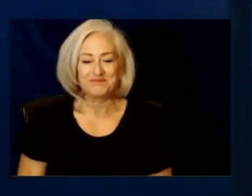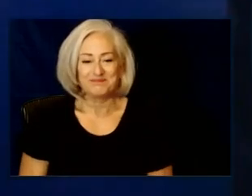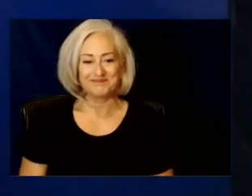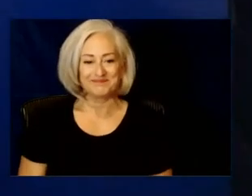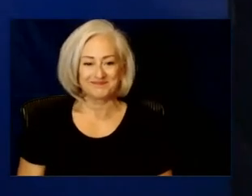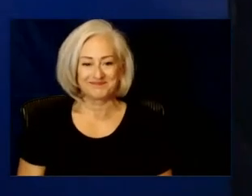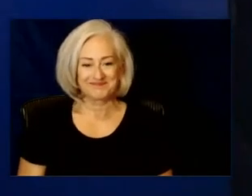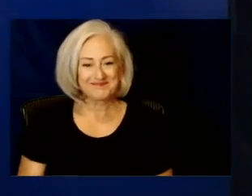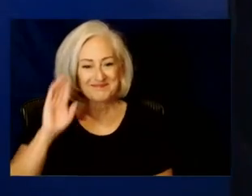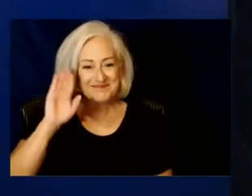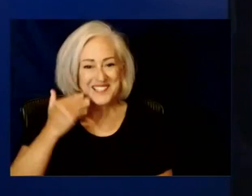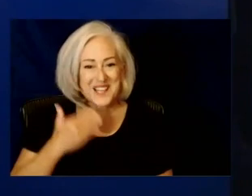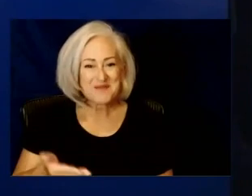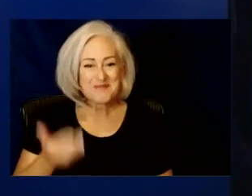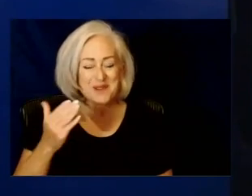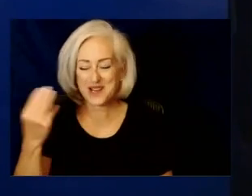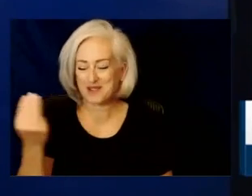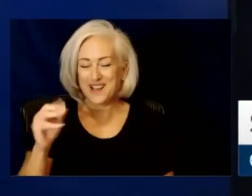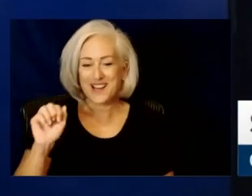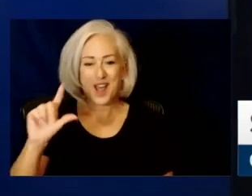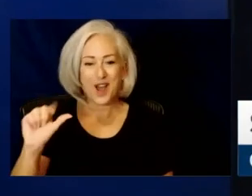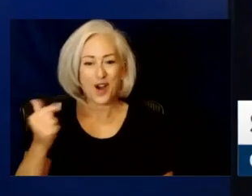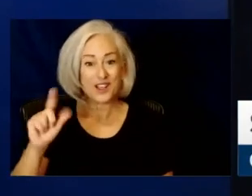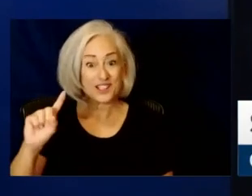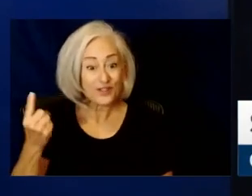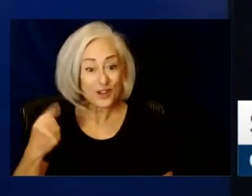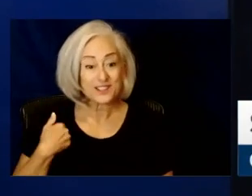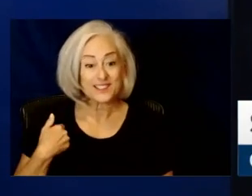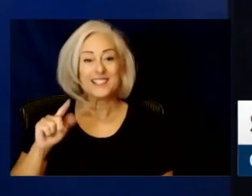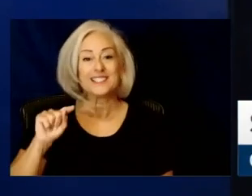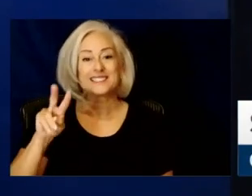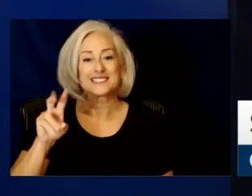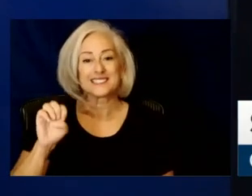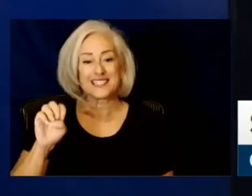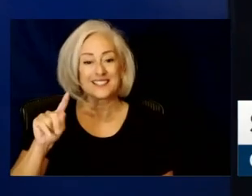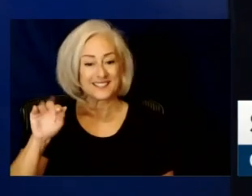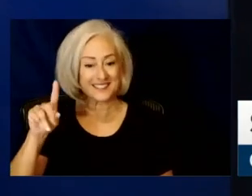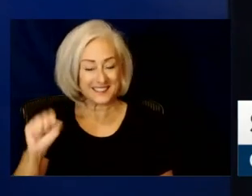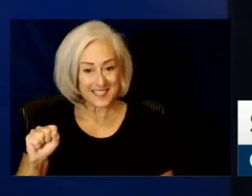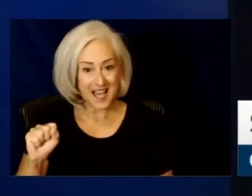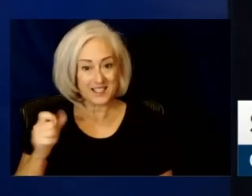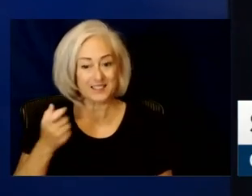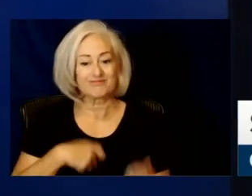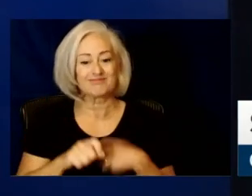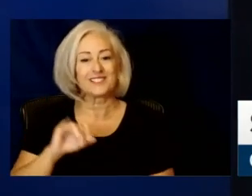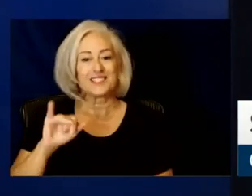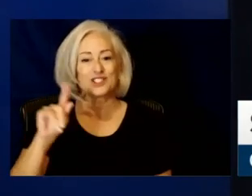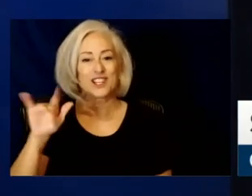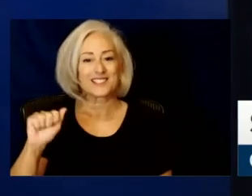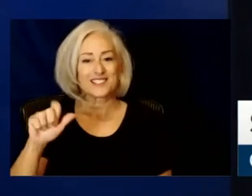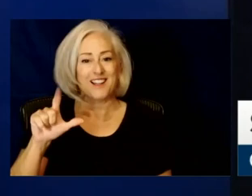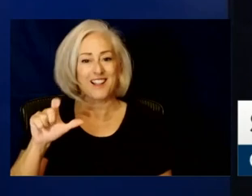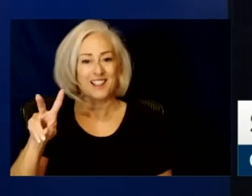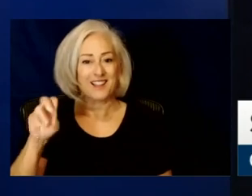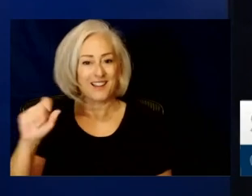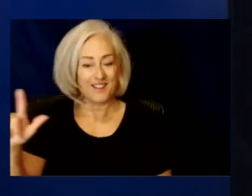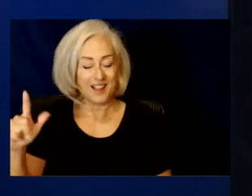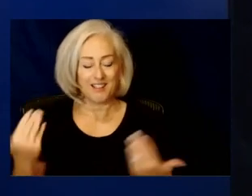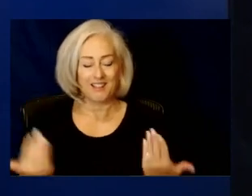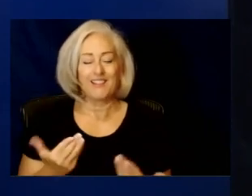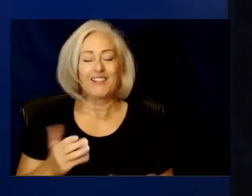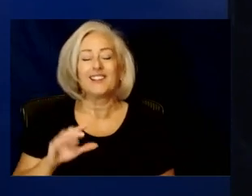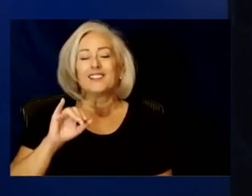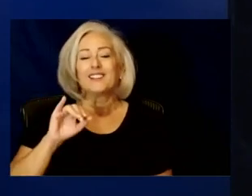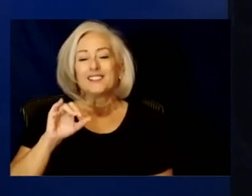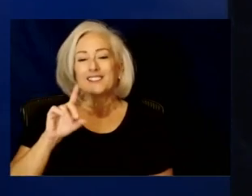Good morning. It's Monday, August 1st, and I'm Dr. Steve Stites standing in for Jessica Lovell today. We are in the Dolph C. Simons Jr. Family Broadcast